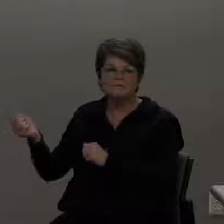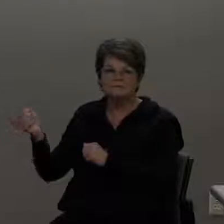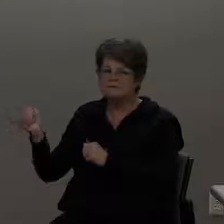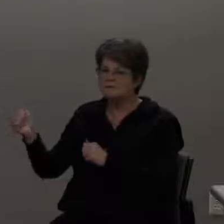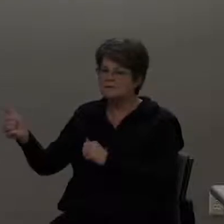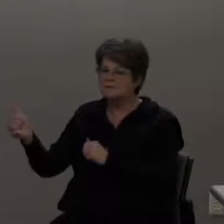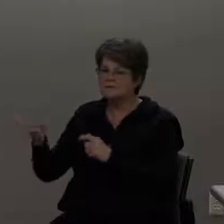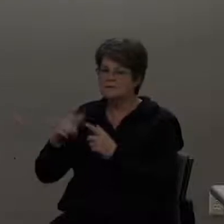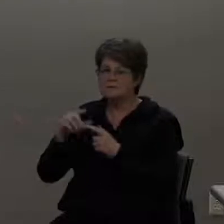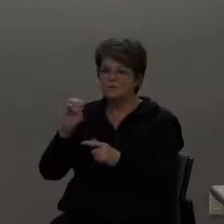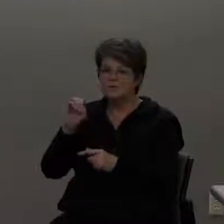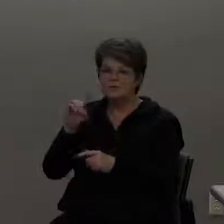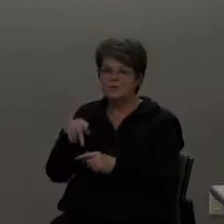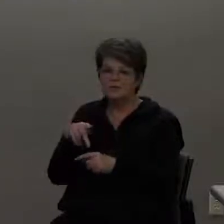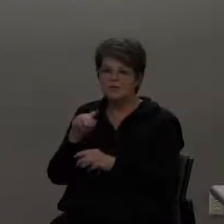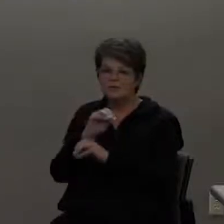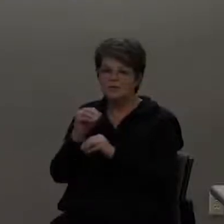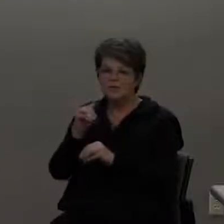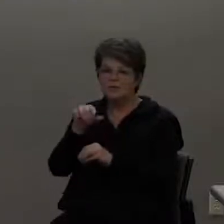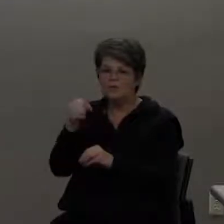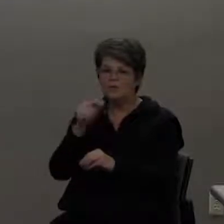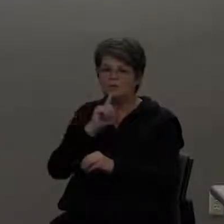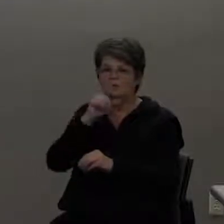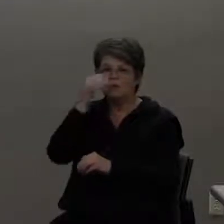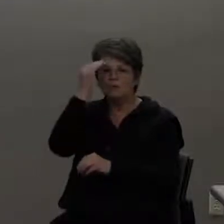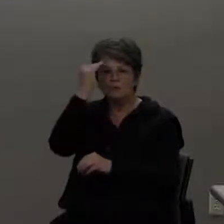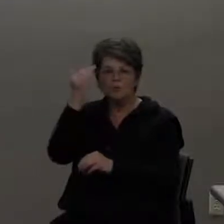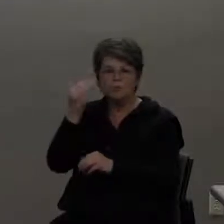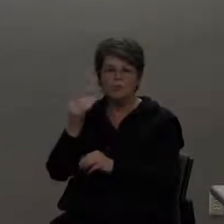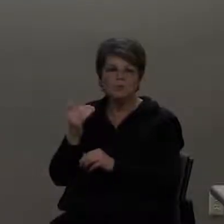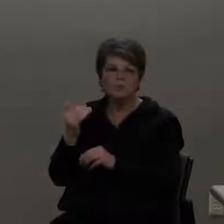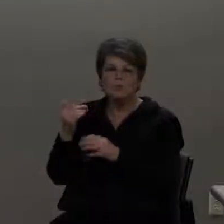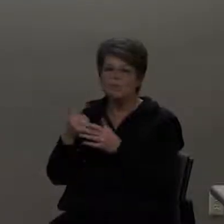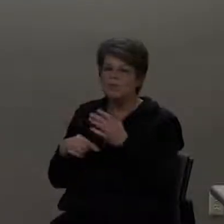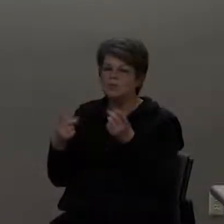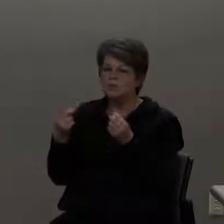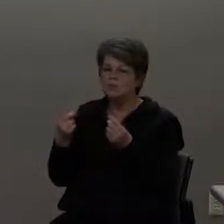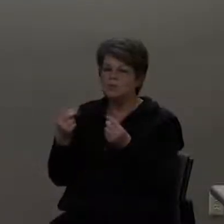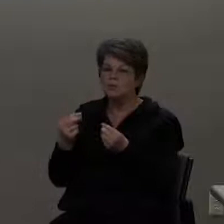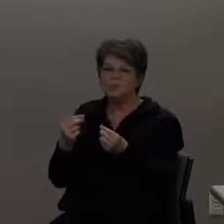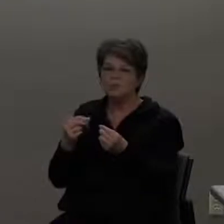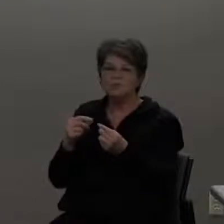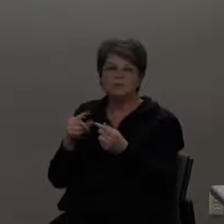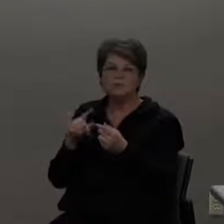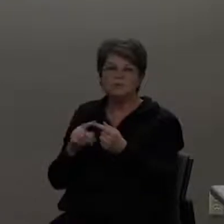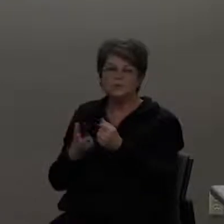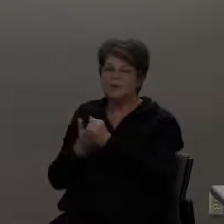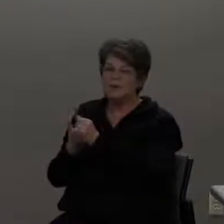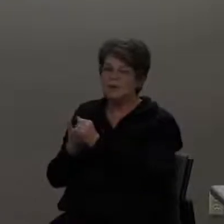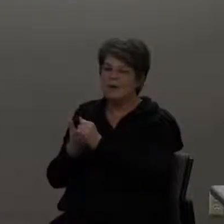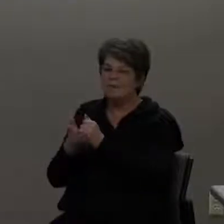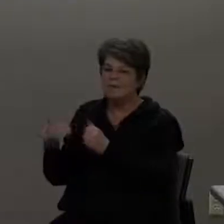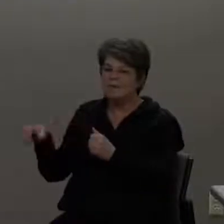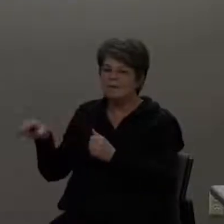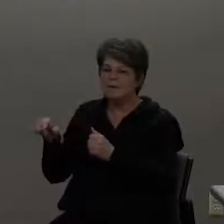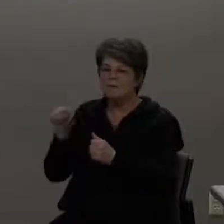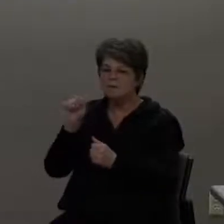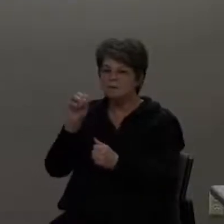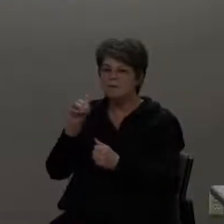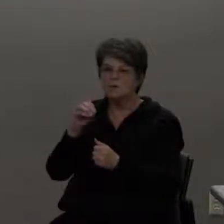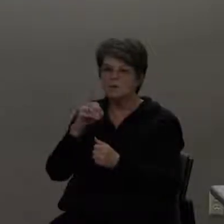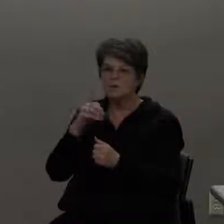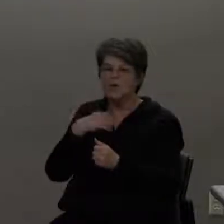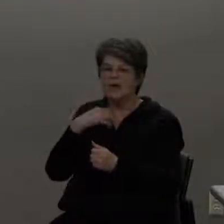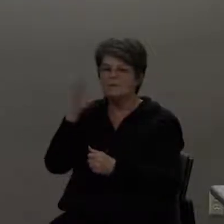to EDP, and no one else really knew what to do to help them. So I'm